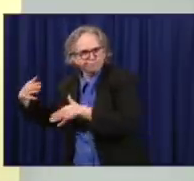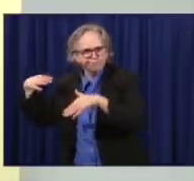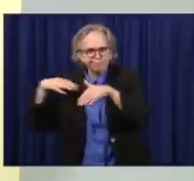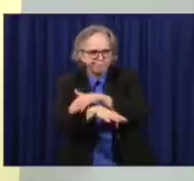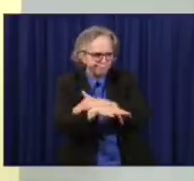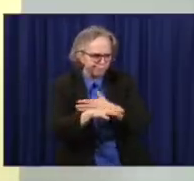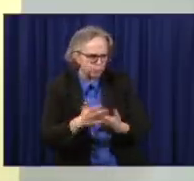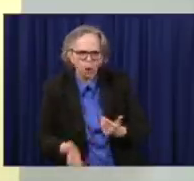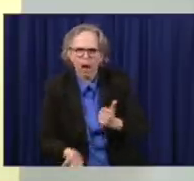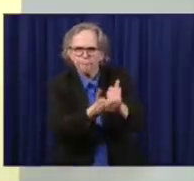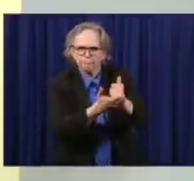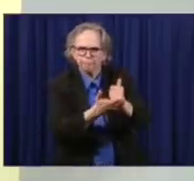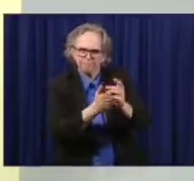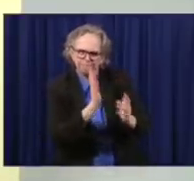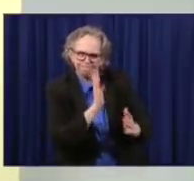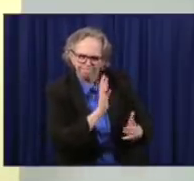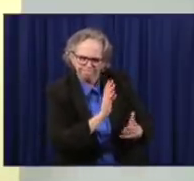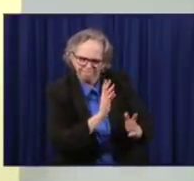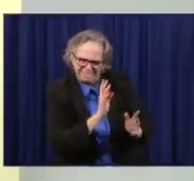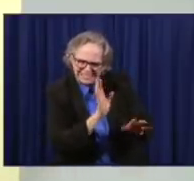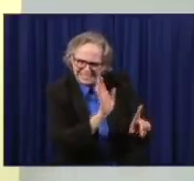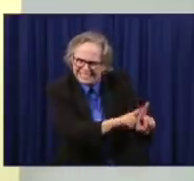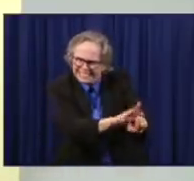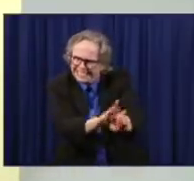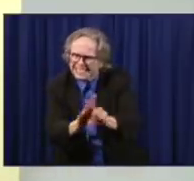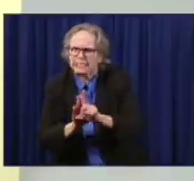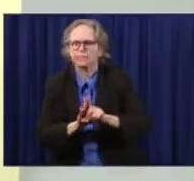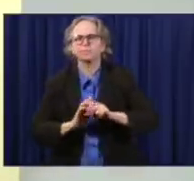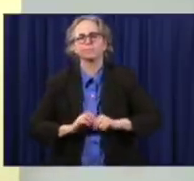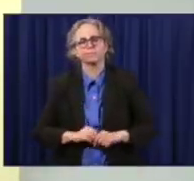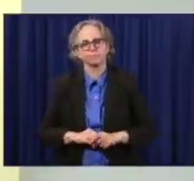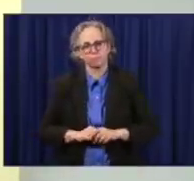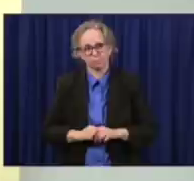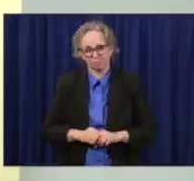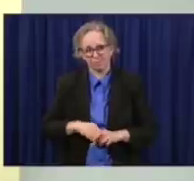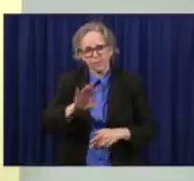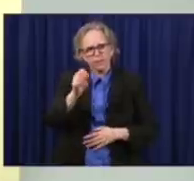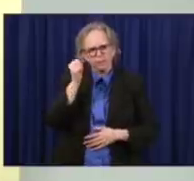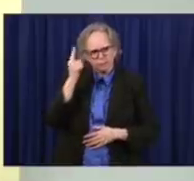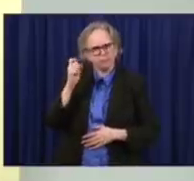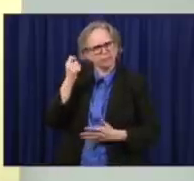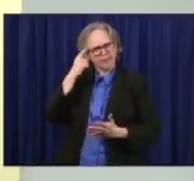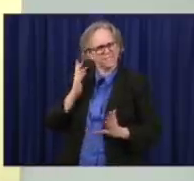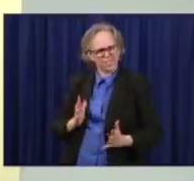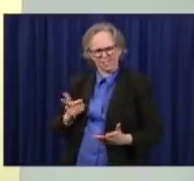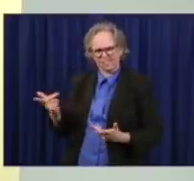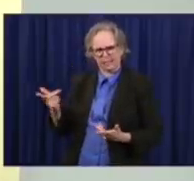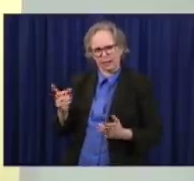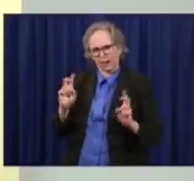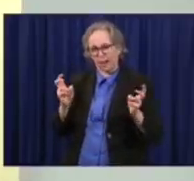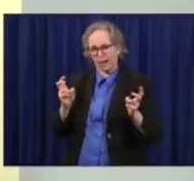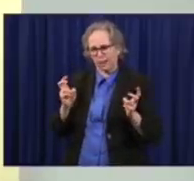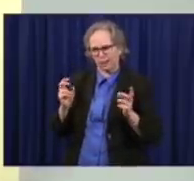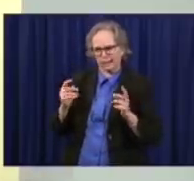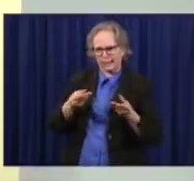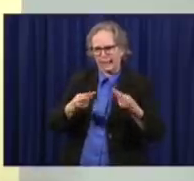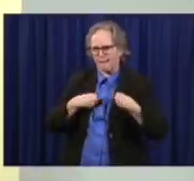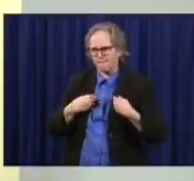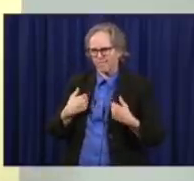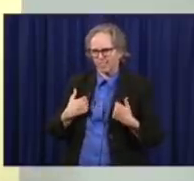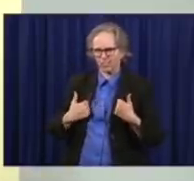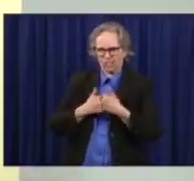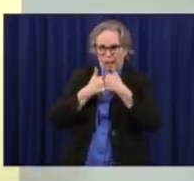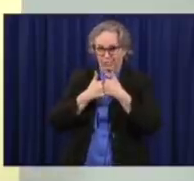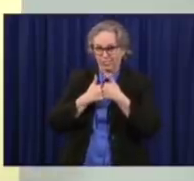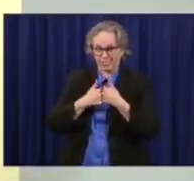of issued all of us a challenge in the sense that he says that we can go faster if we keep the numbers down. If we keep the health numbers